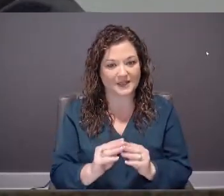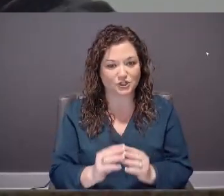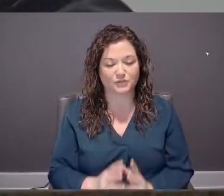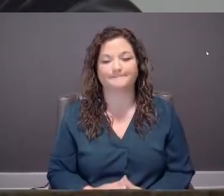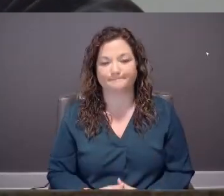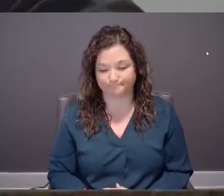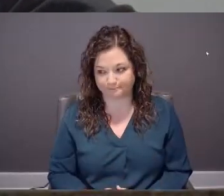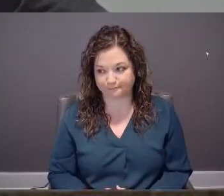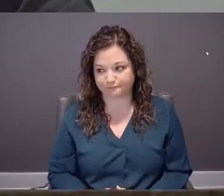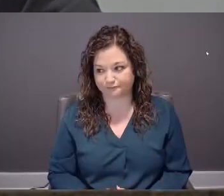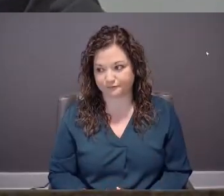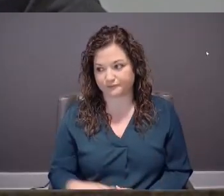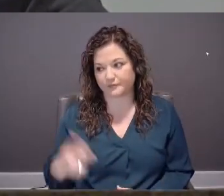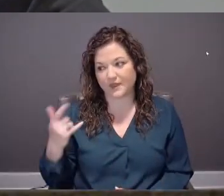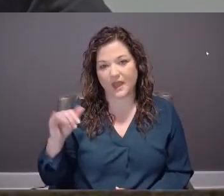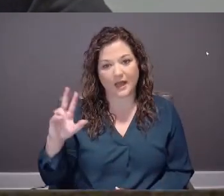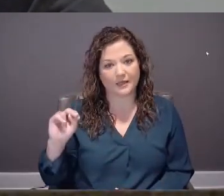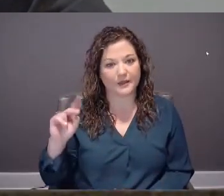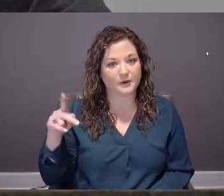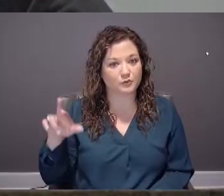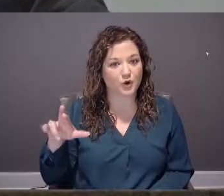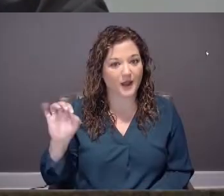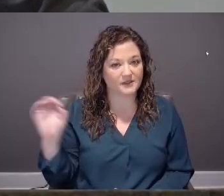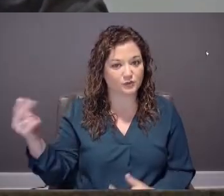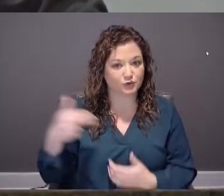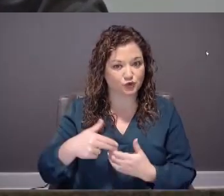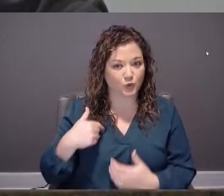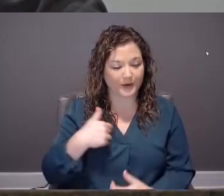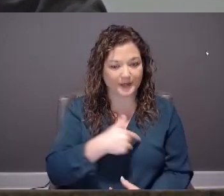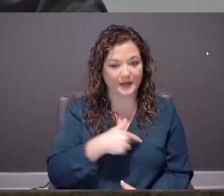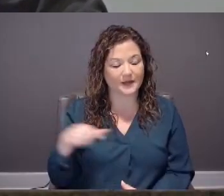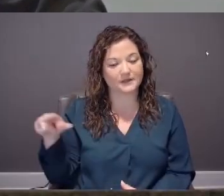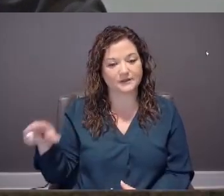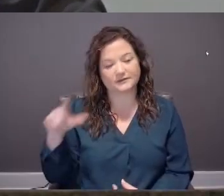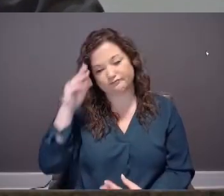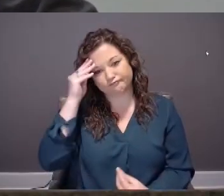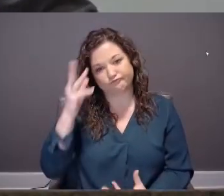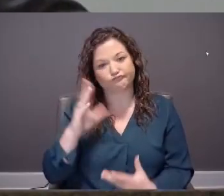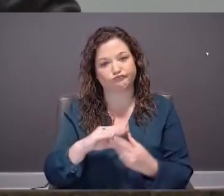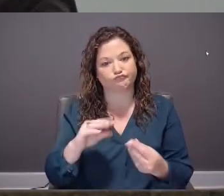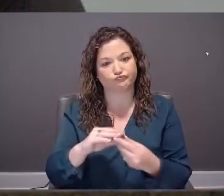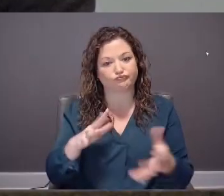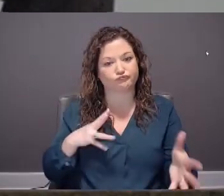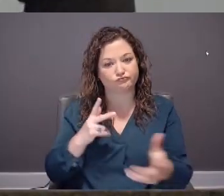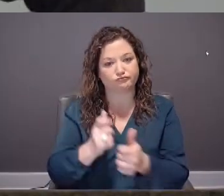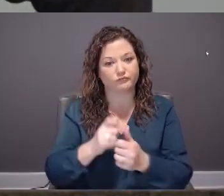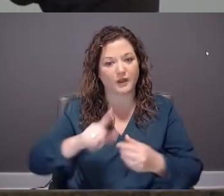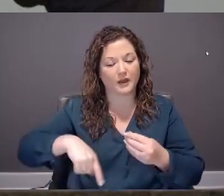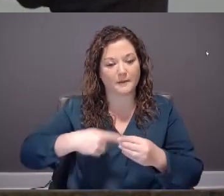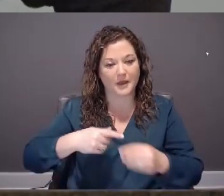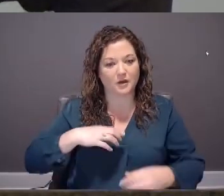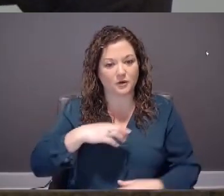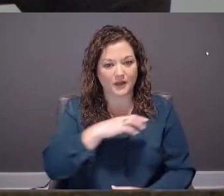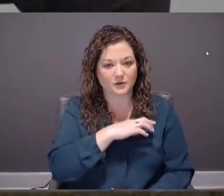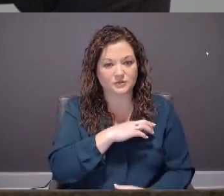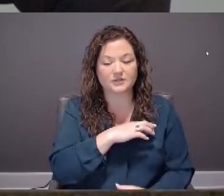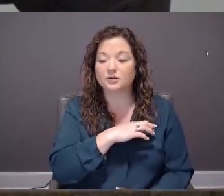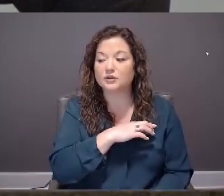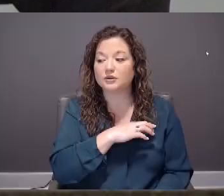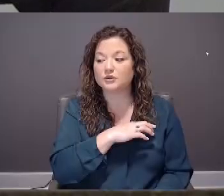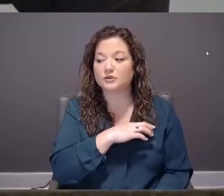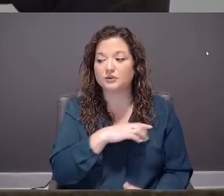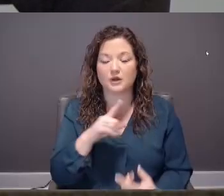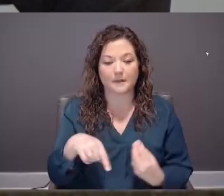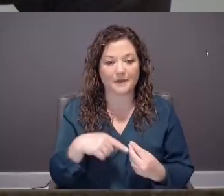Galen Price joining us here at the table to provide an update for the council and community on the federal funding that